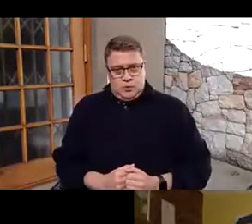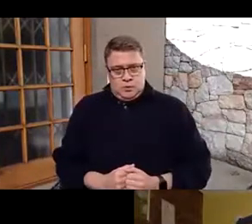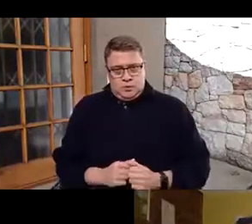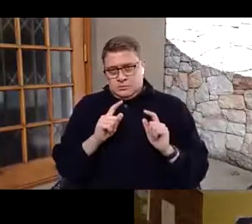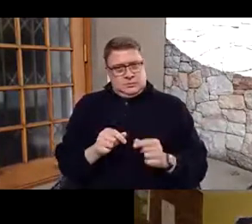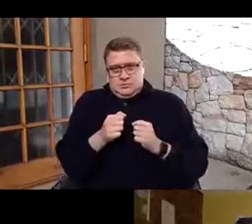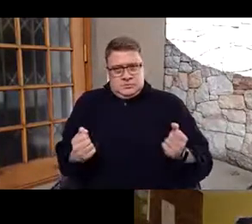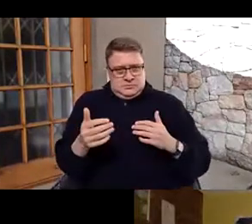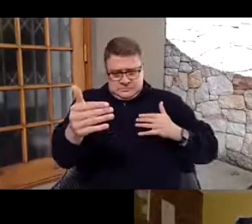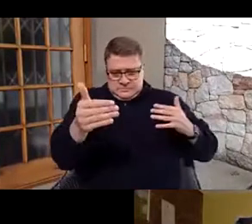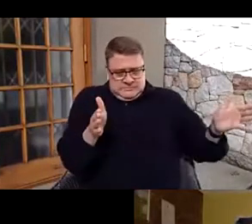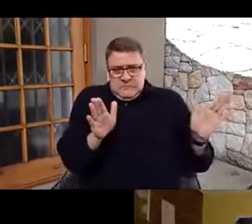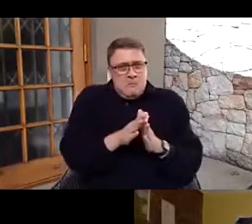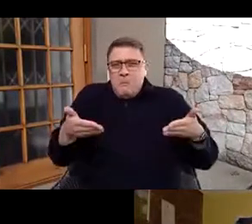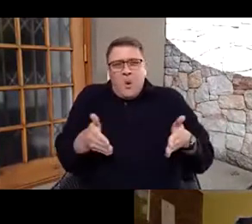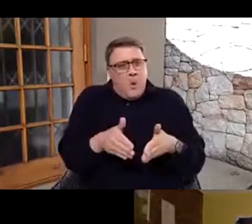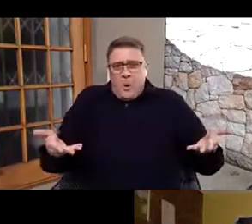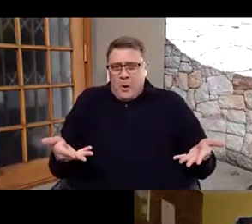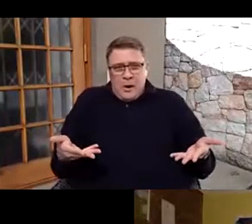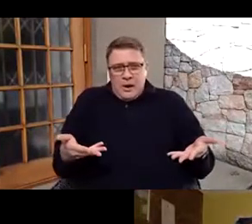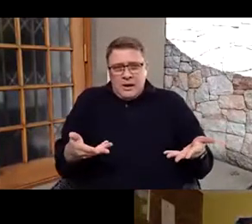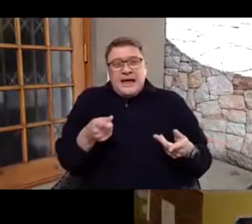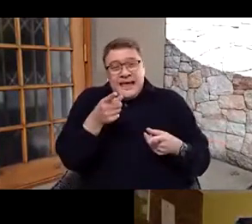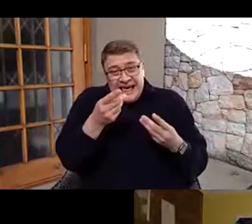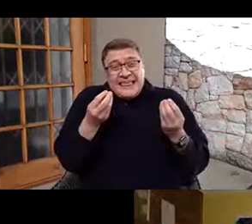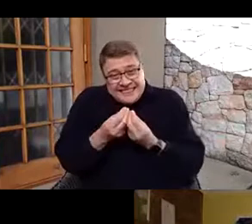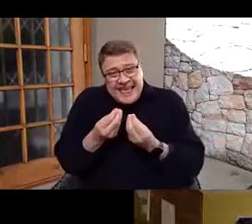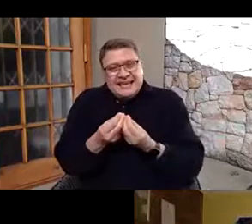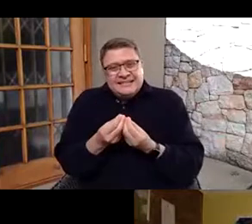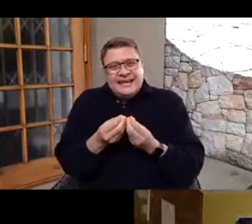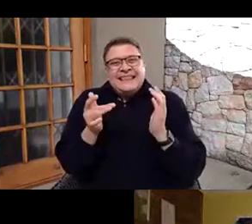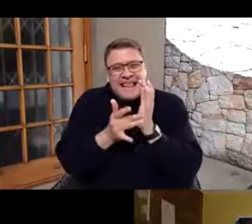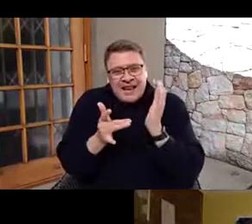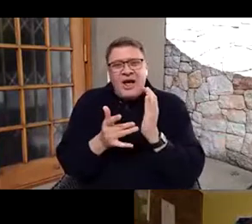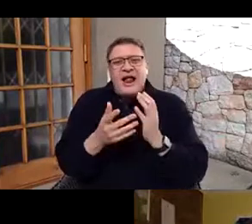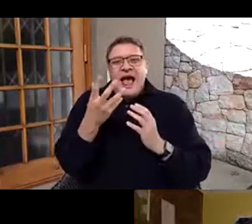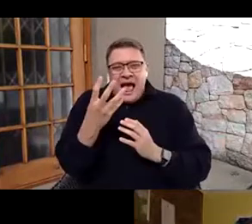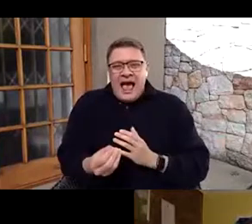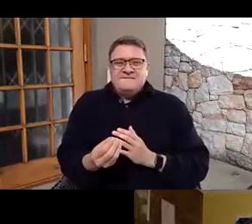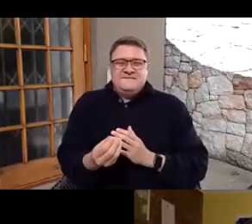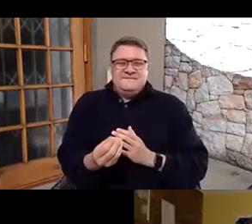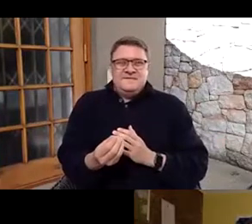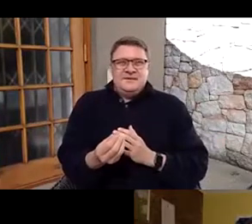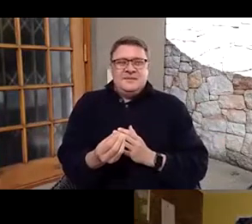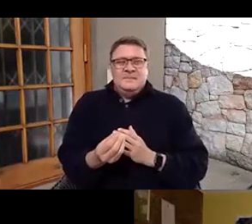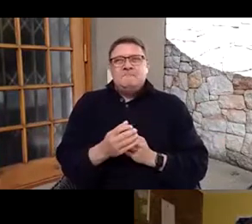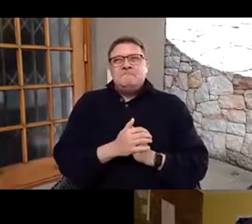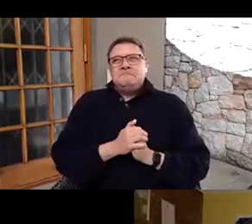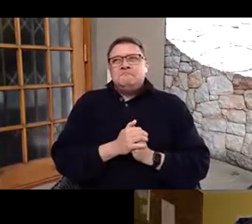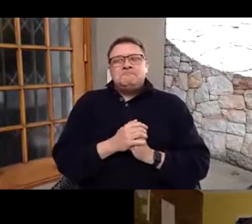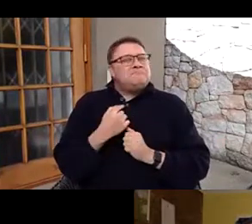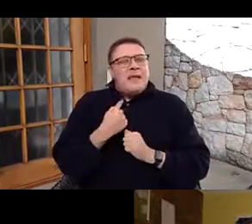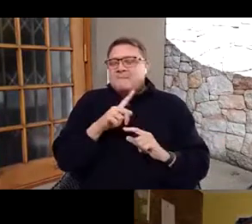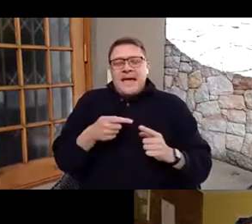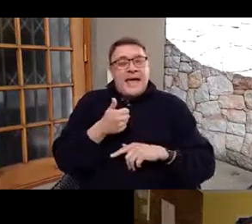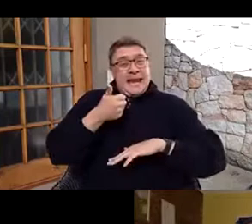It's things such as those that technology has quickened. I cannot sit in